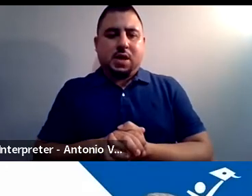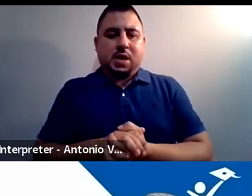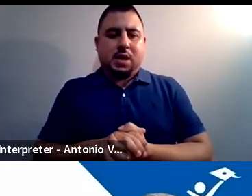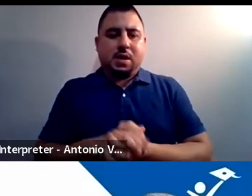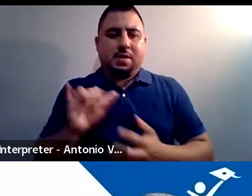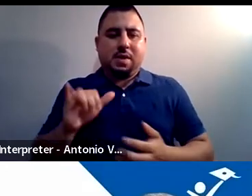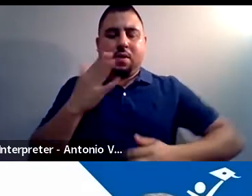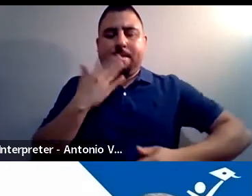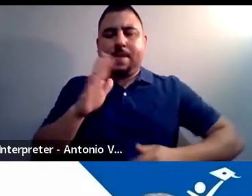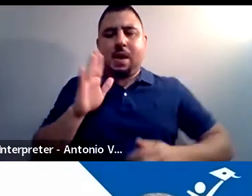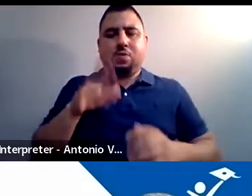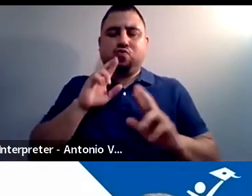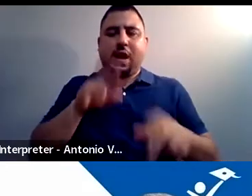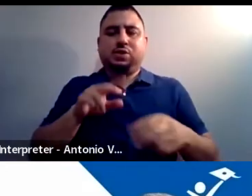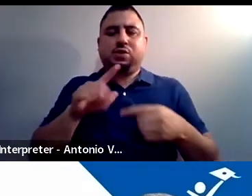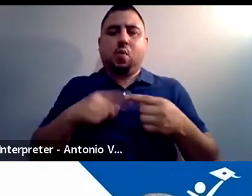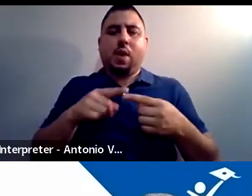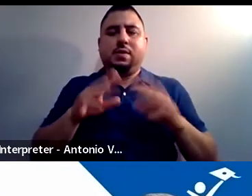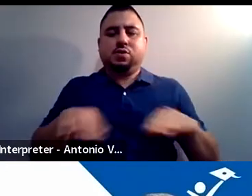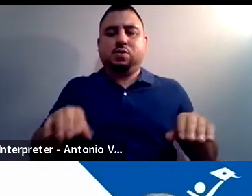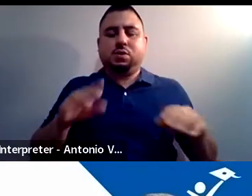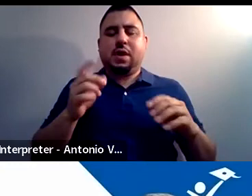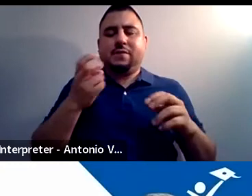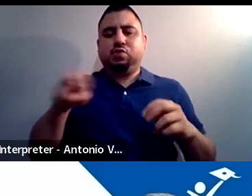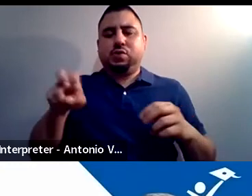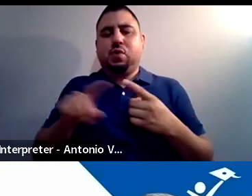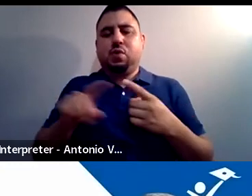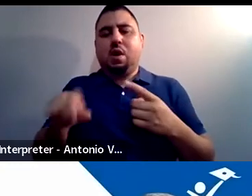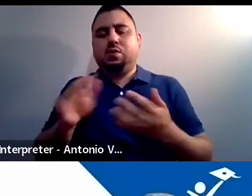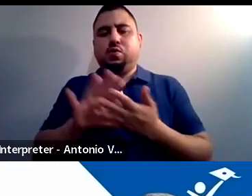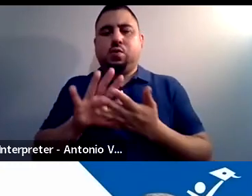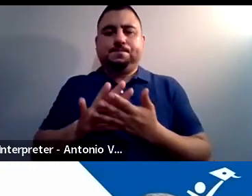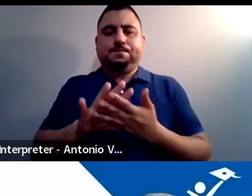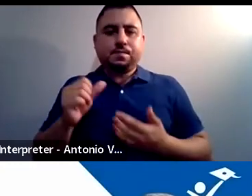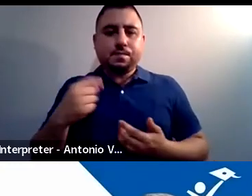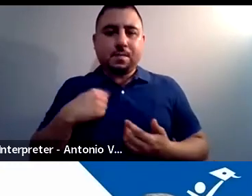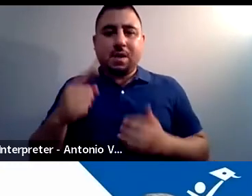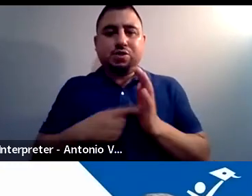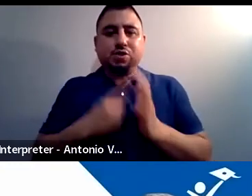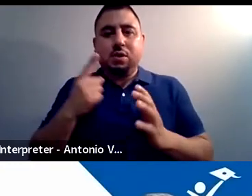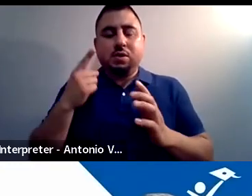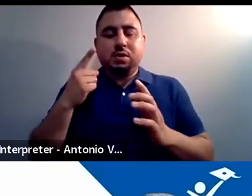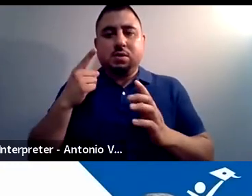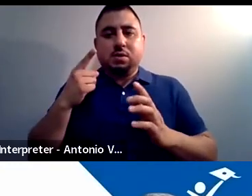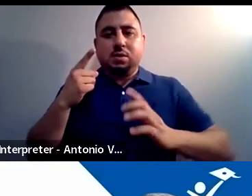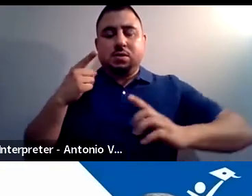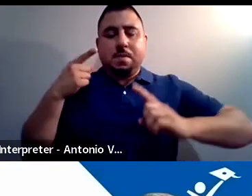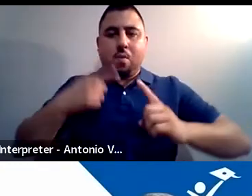bad reaction when it comes to the children going to a different school. So I just got to the point where my